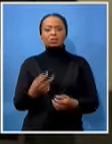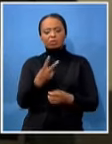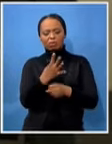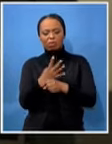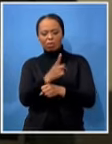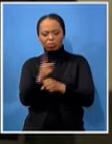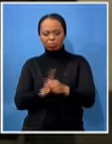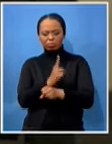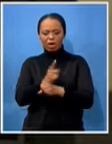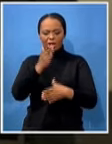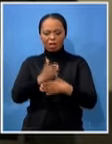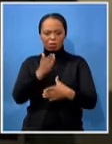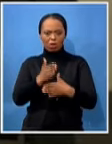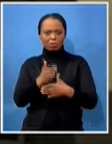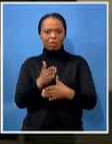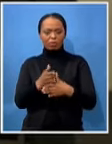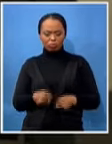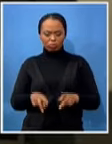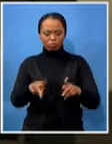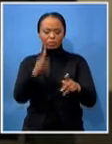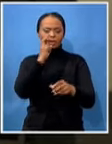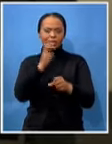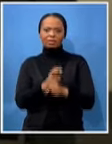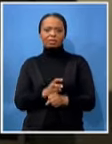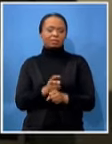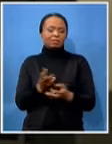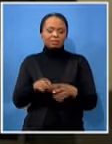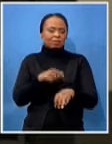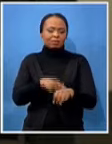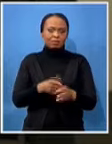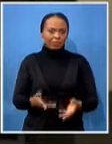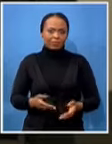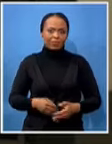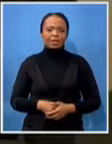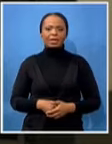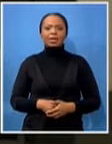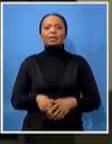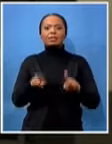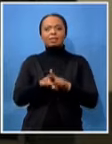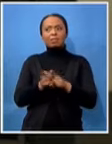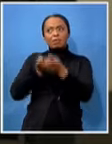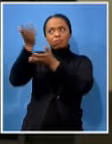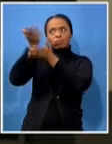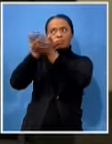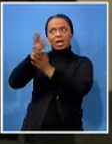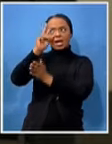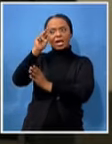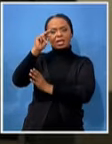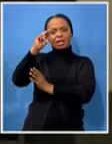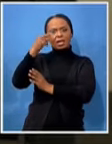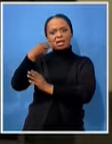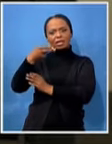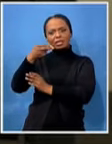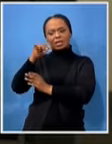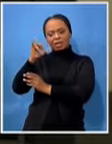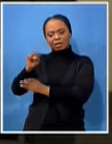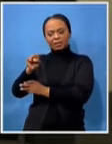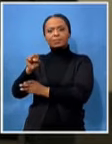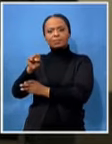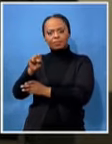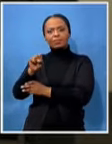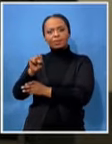that I had quite a lot of discussion also with the NHLS, and I'm happy that your situation with the